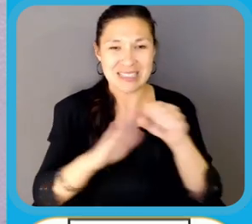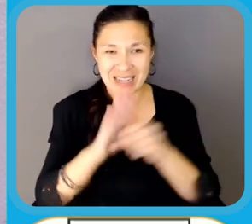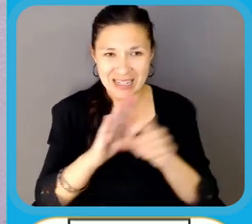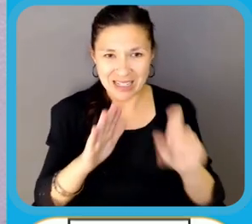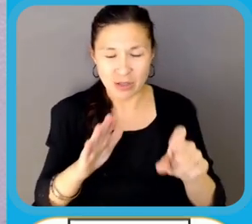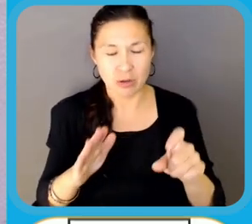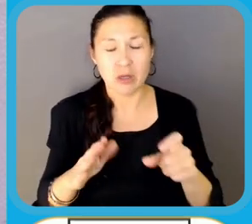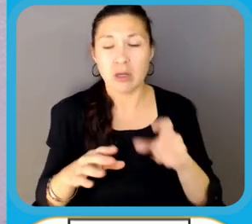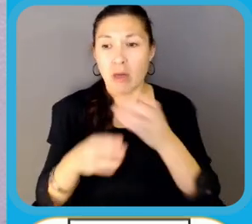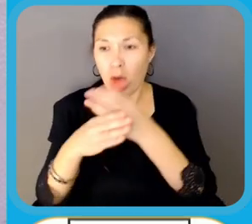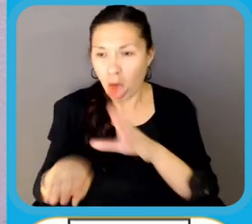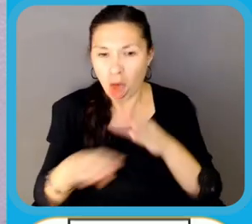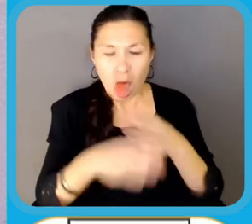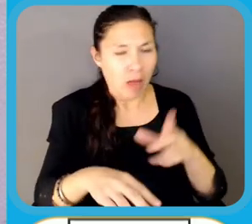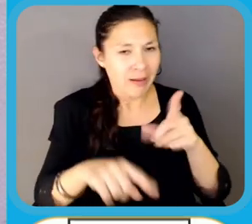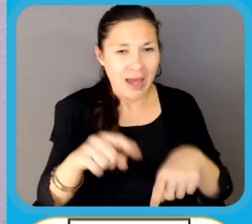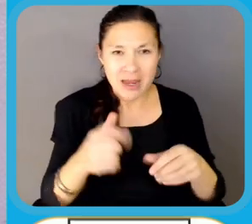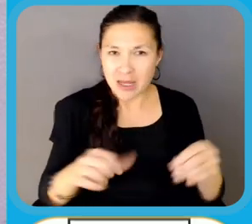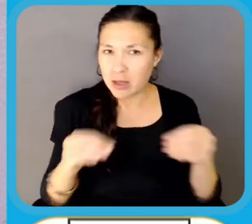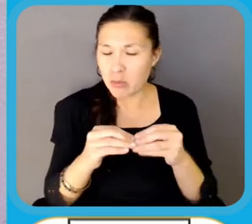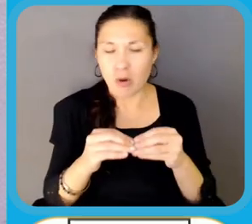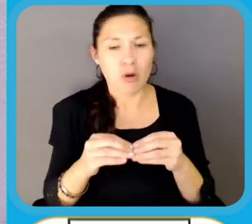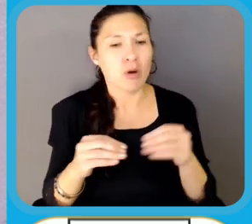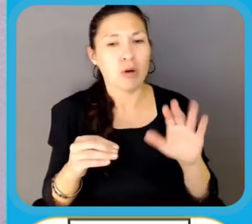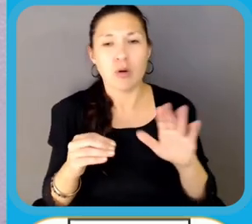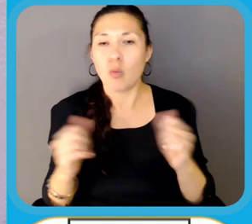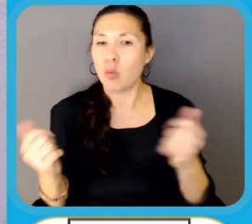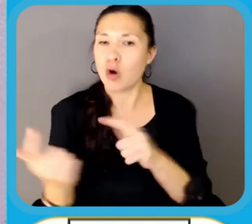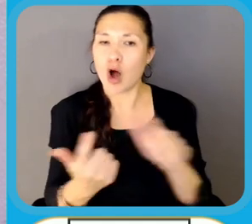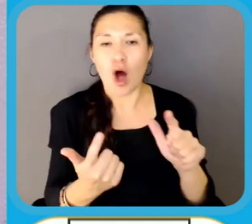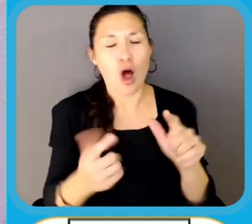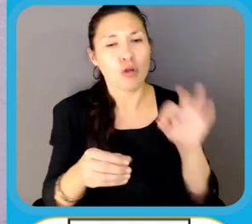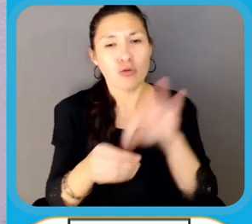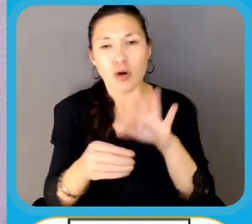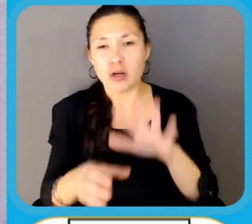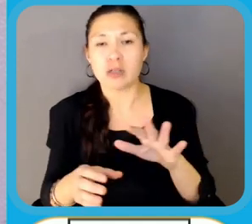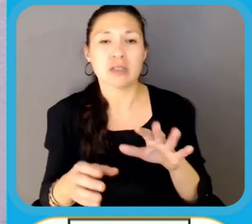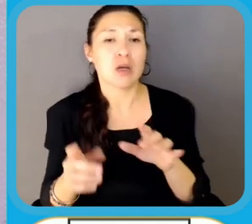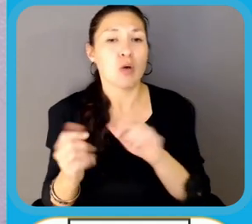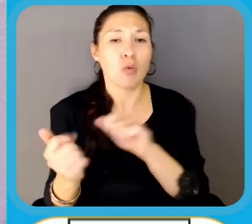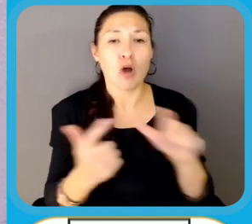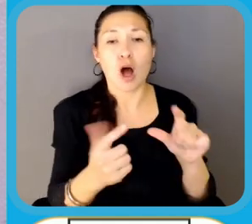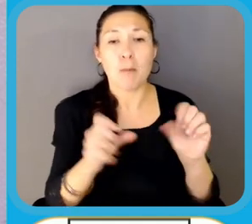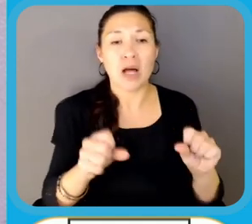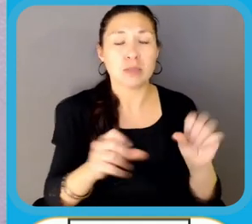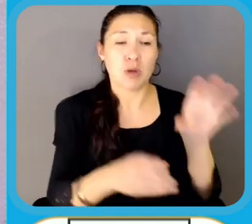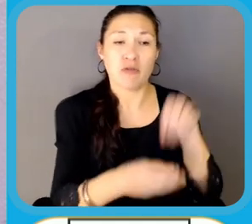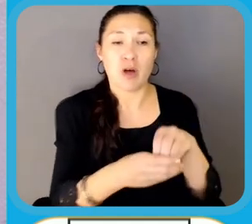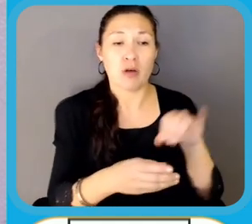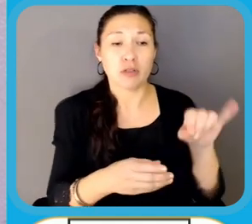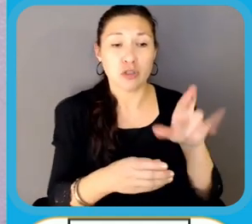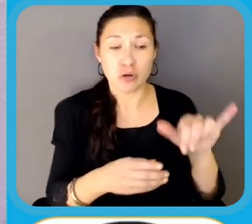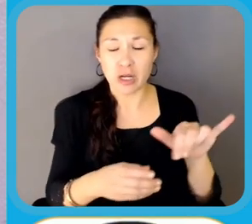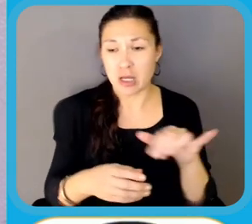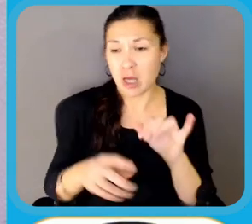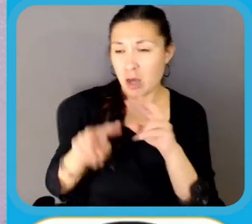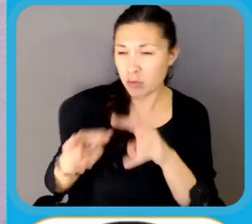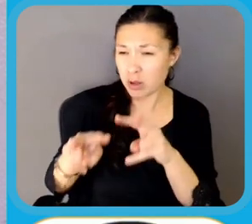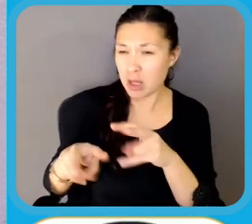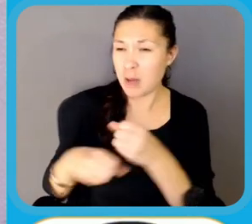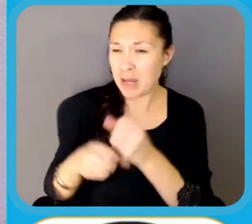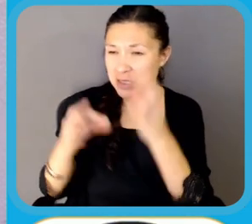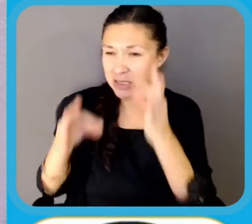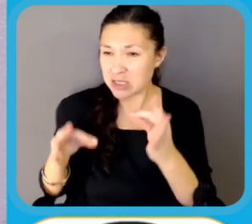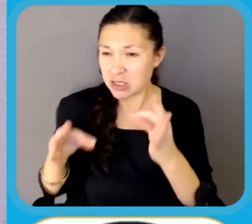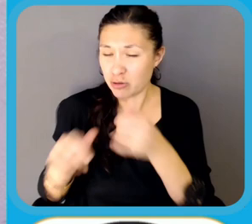We are all voters and potential jurors. In both cases, we were asked to make a decision based on the truth. As Californians, we